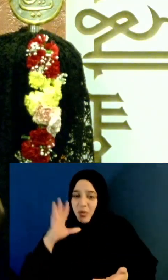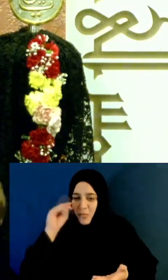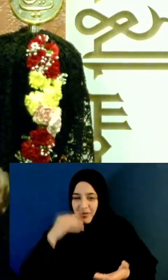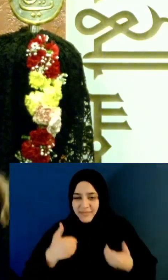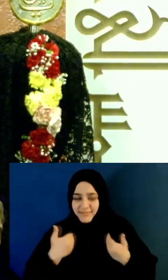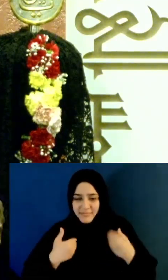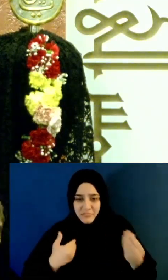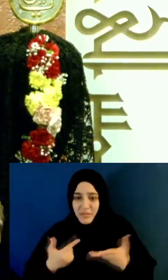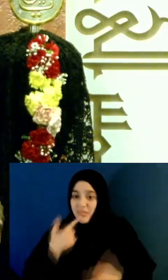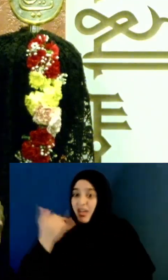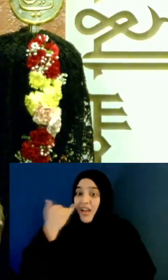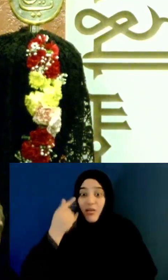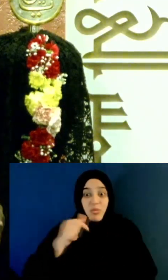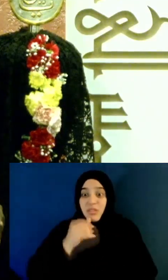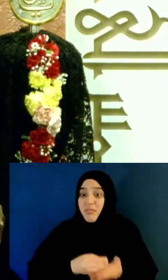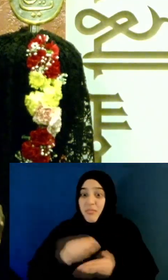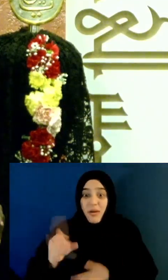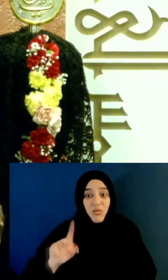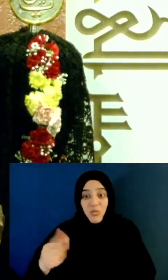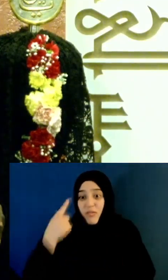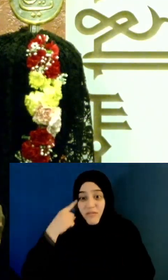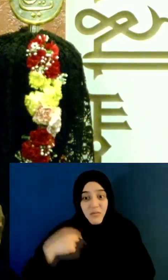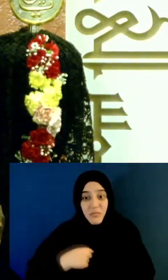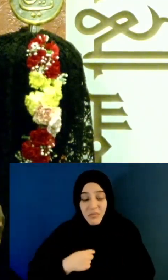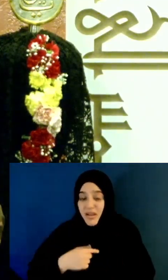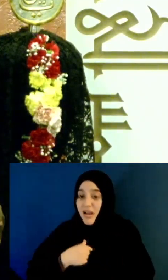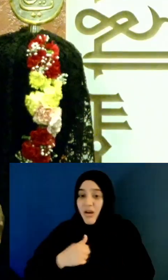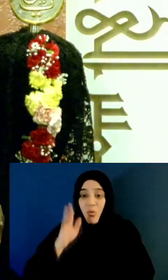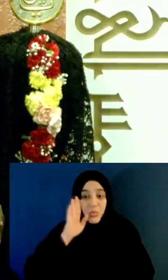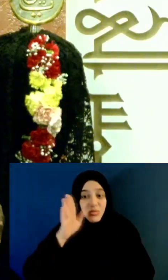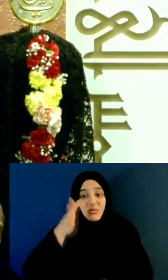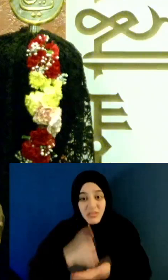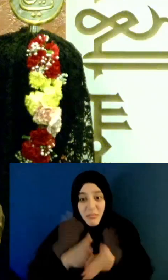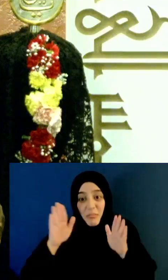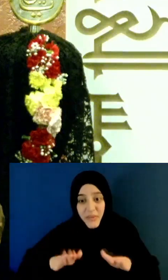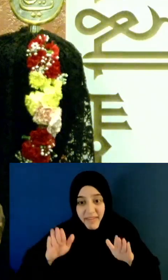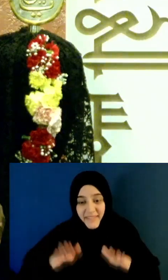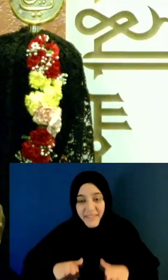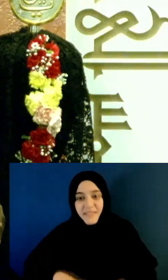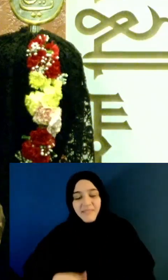praying. Can you believe it? Hassan, can you believe it? Believe it or not, my bro.